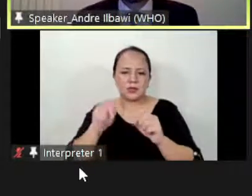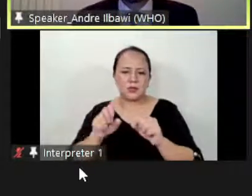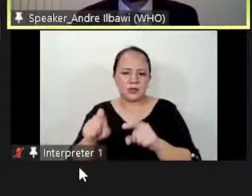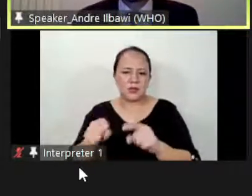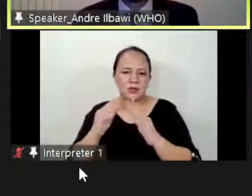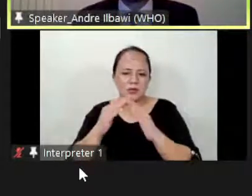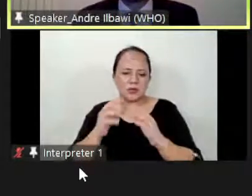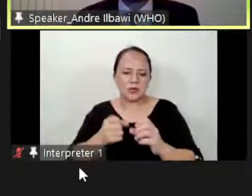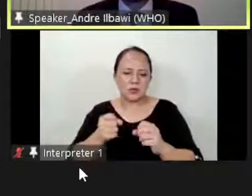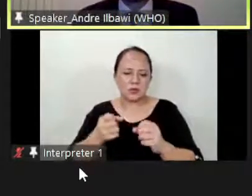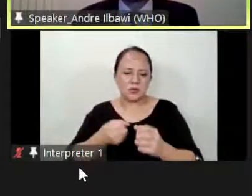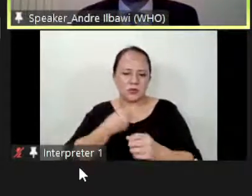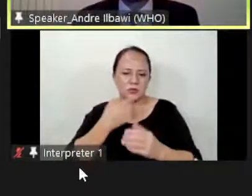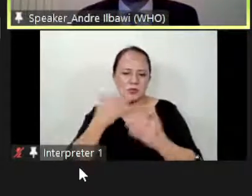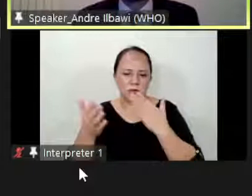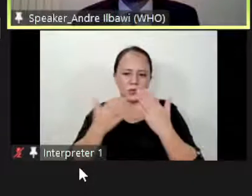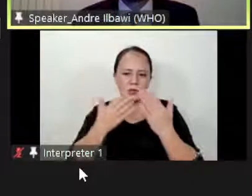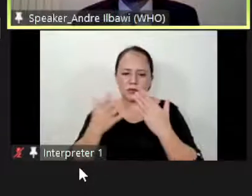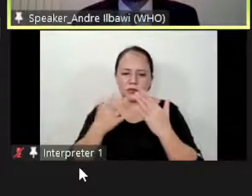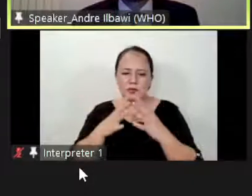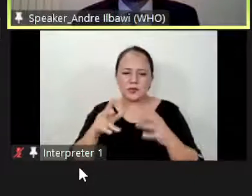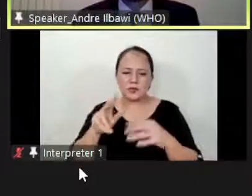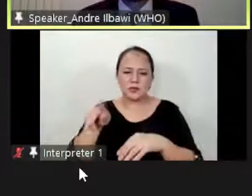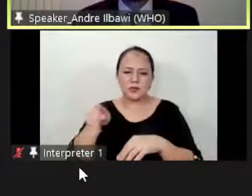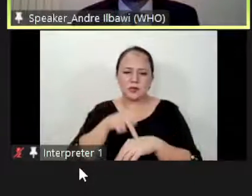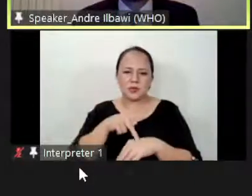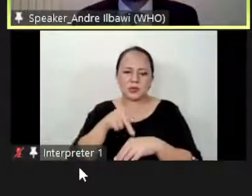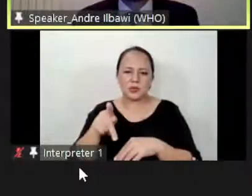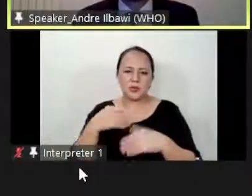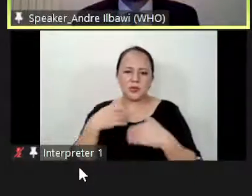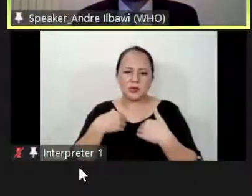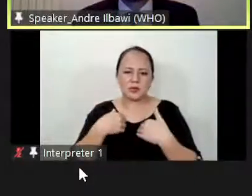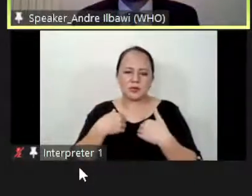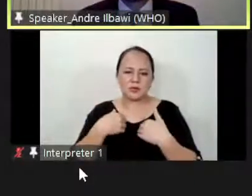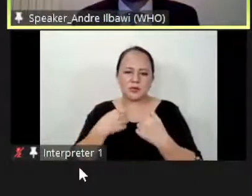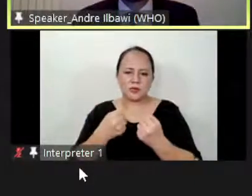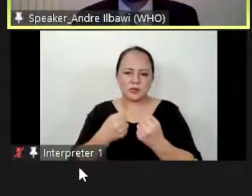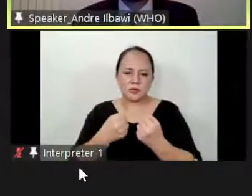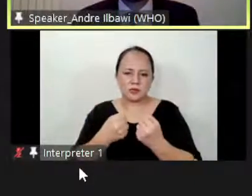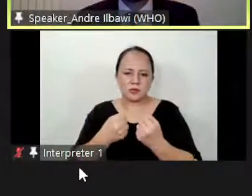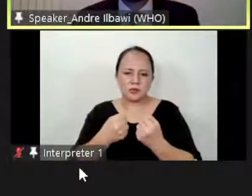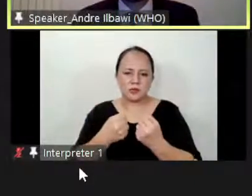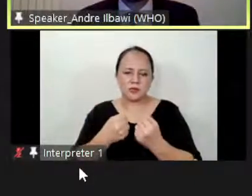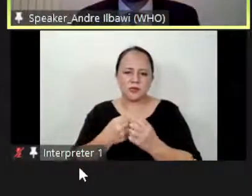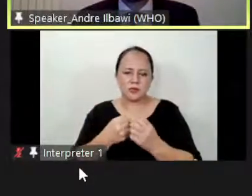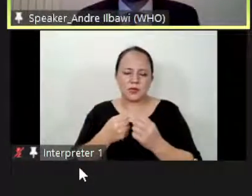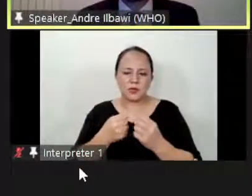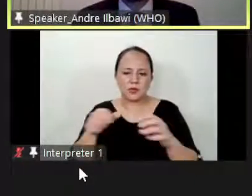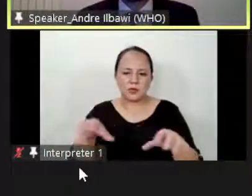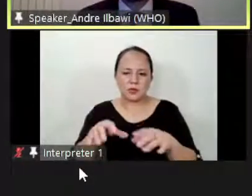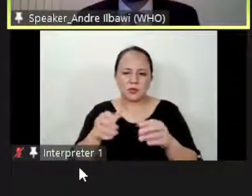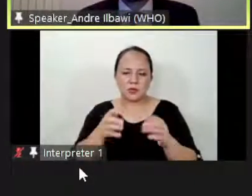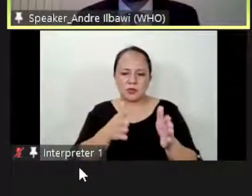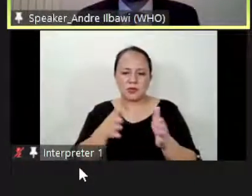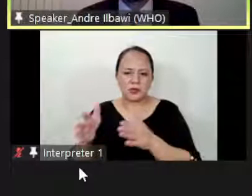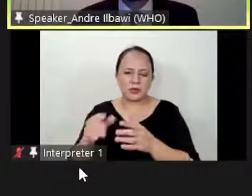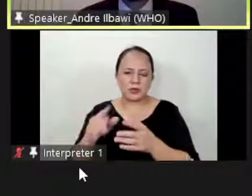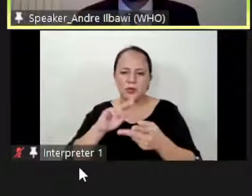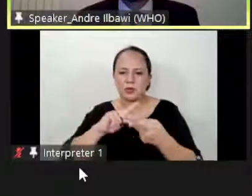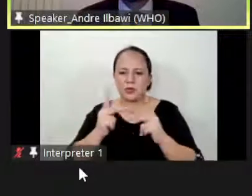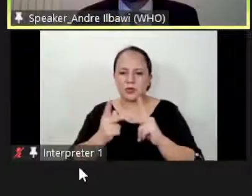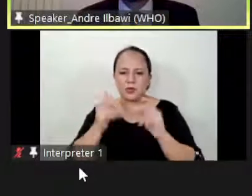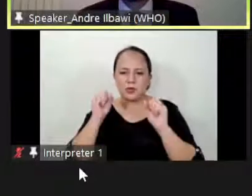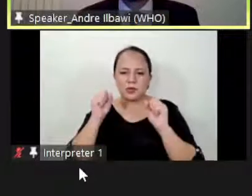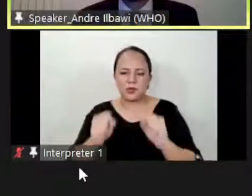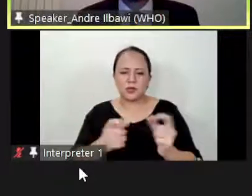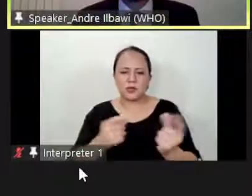possessions. We thank you really. In the Philippines, you have helped to drive this agenda forward in every imaginable way. And all stakeholders have been able to